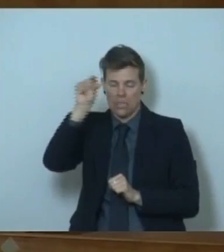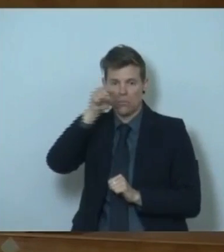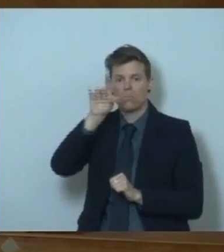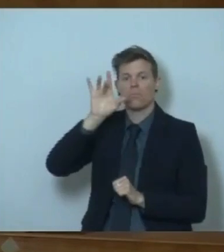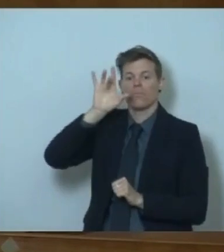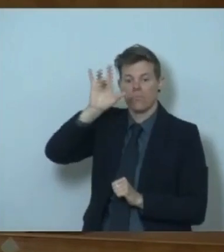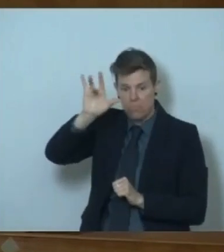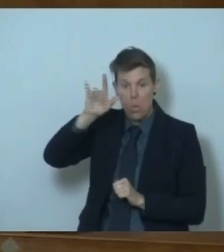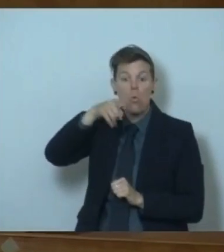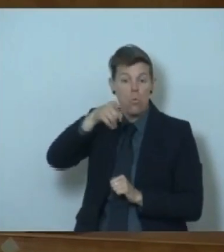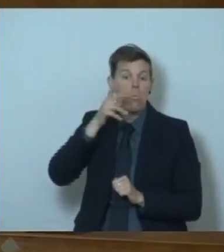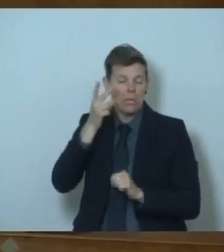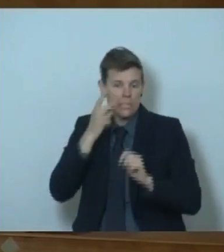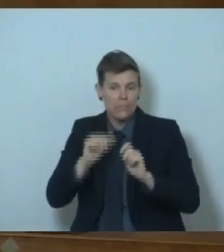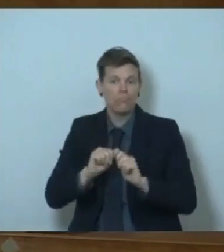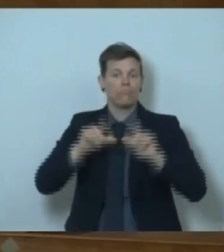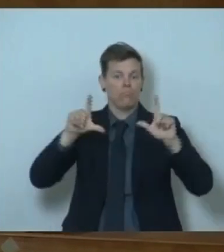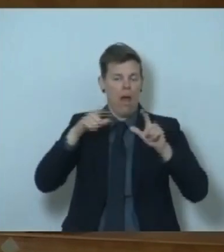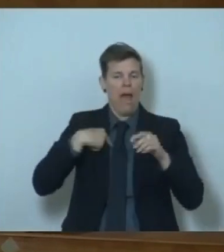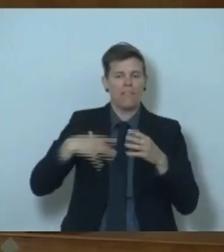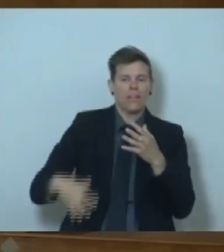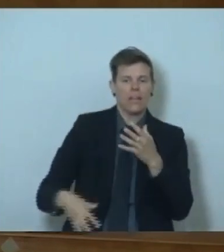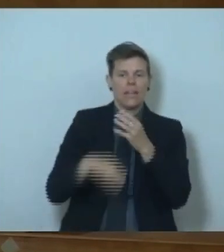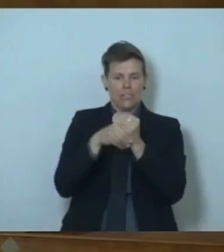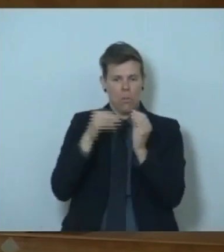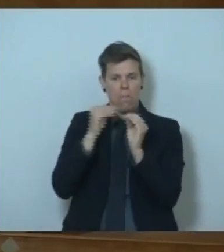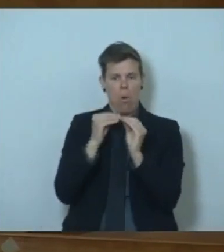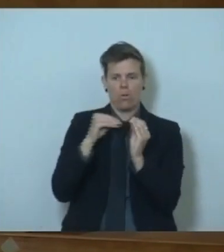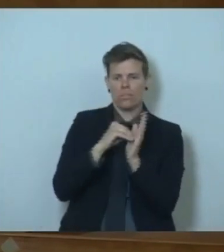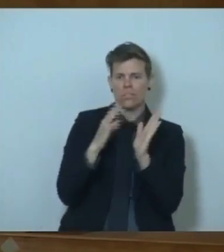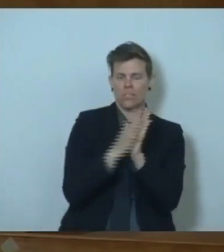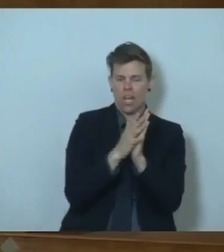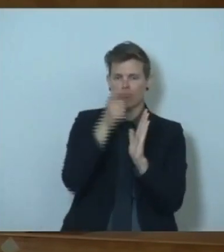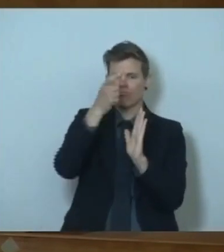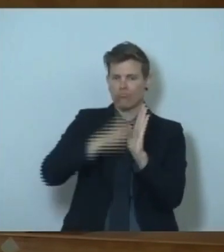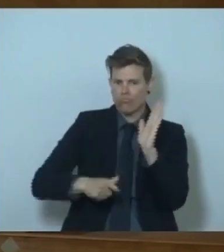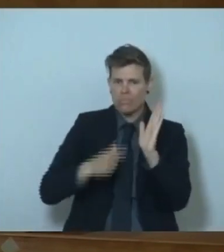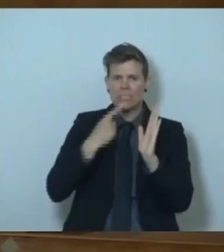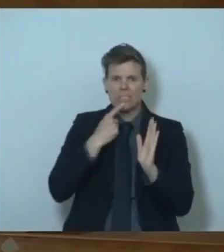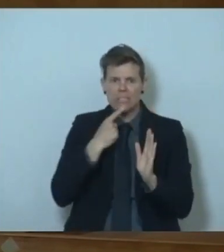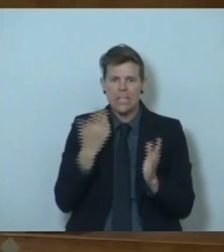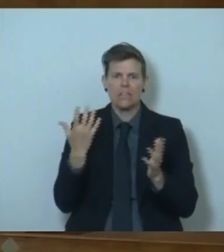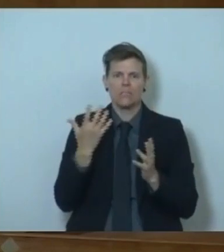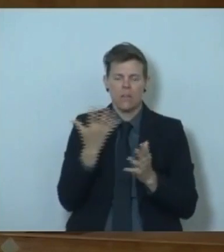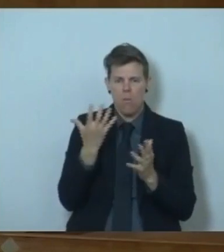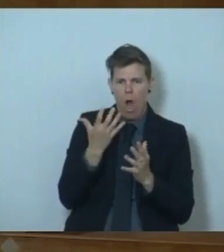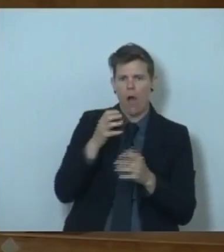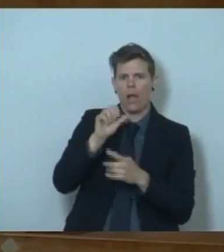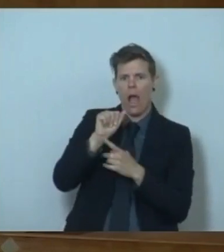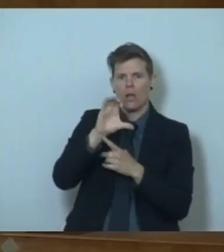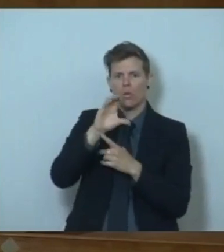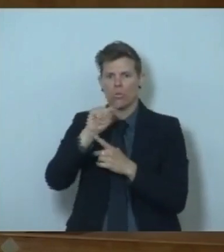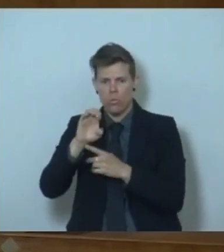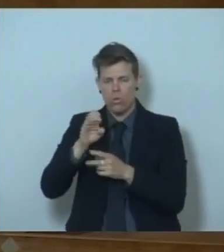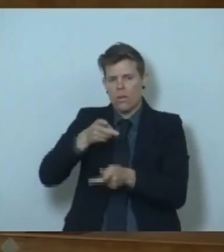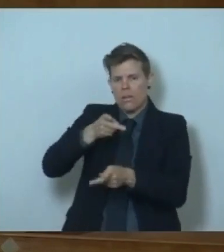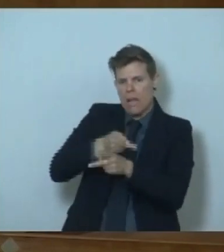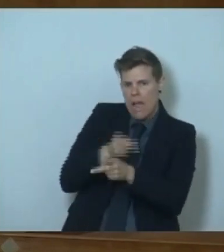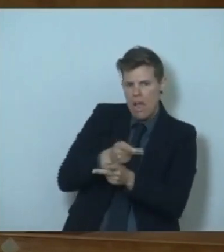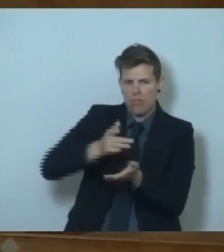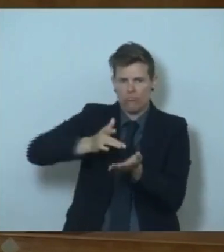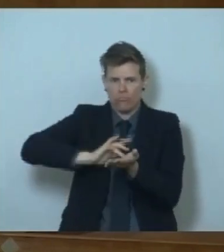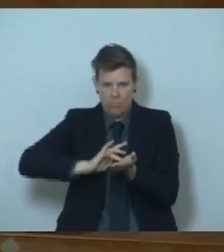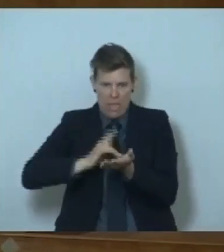team. That's the acute care medical surge plan. And so I agree with everybody about continuous updates, but